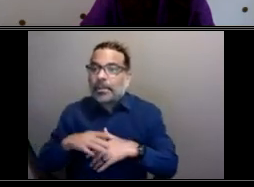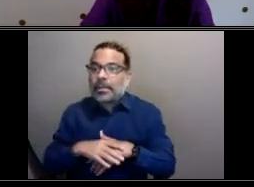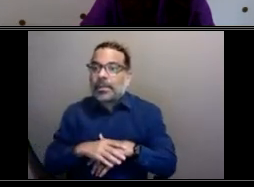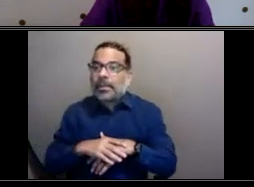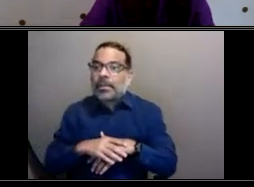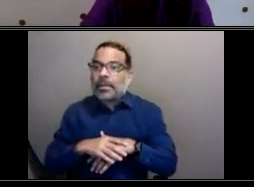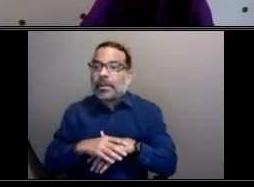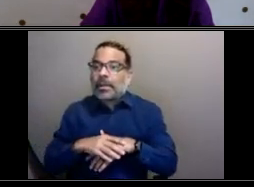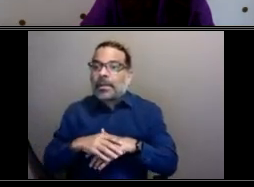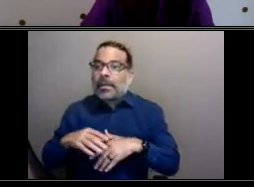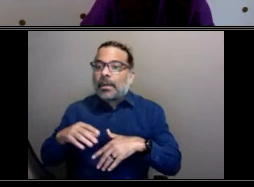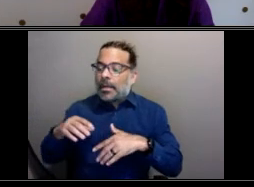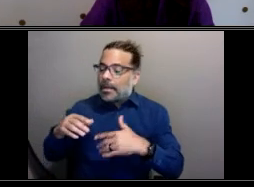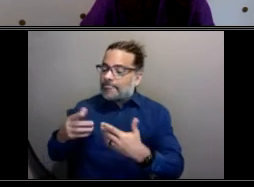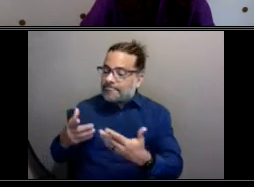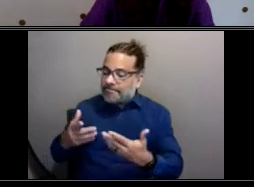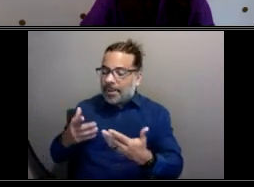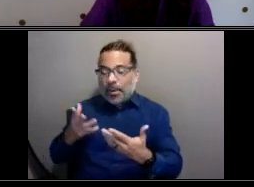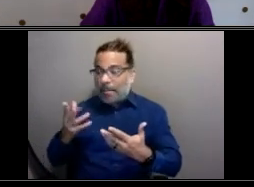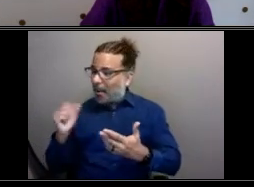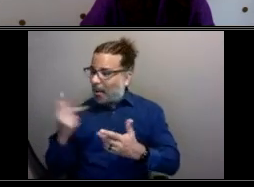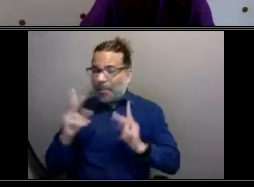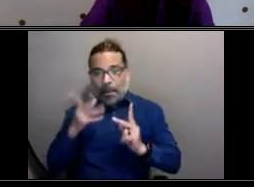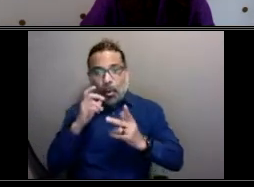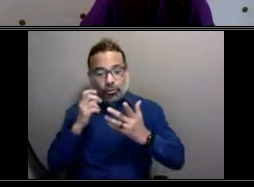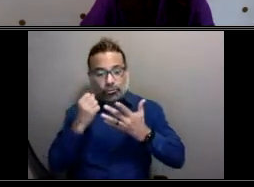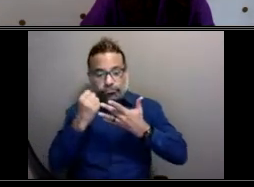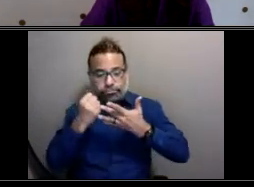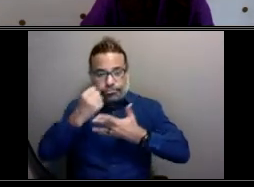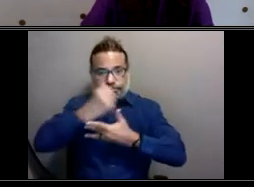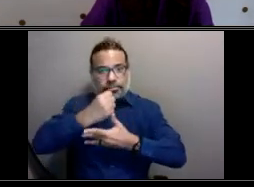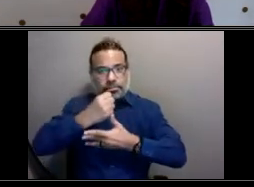same. We all want to advance and achieve even higher levels of